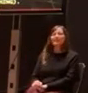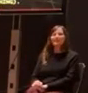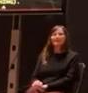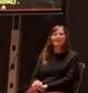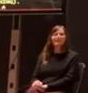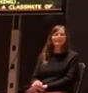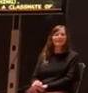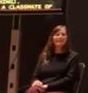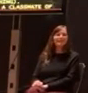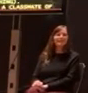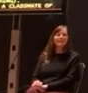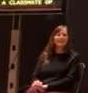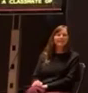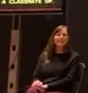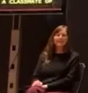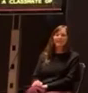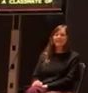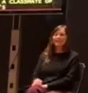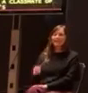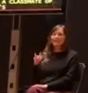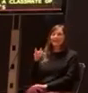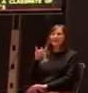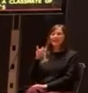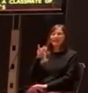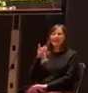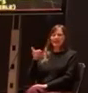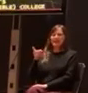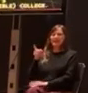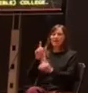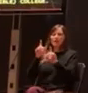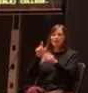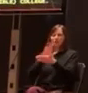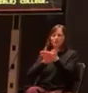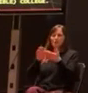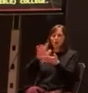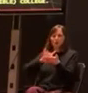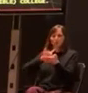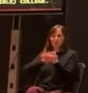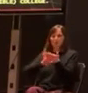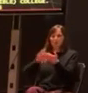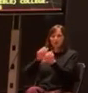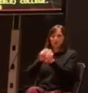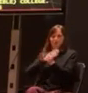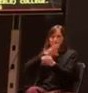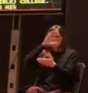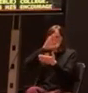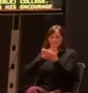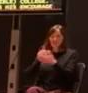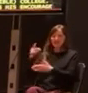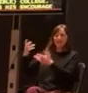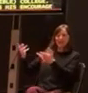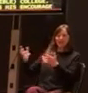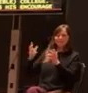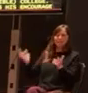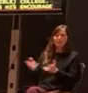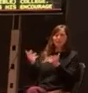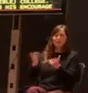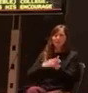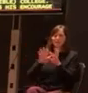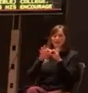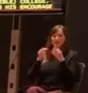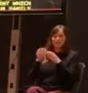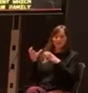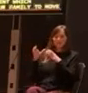husband's at Meharry Medical College. It was his encouragement which prompted our family to move to